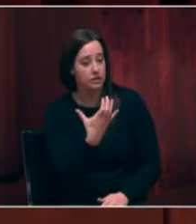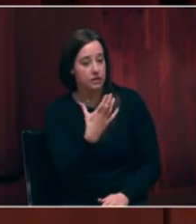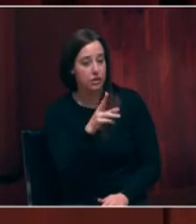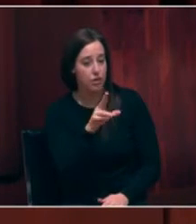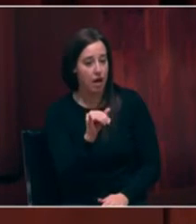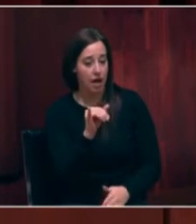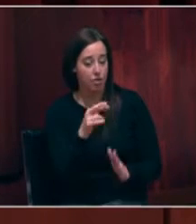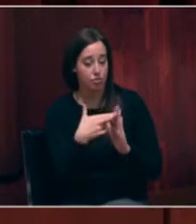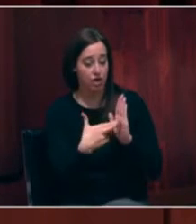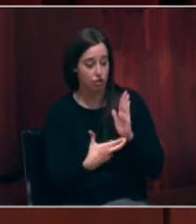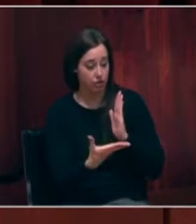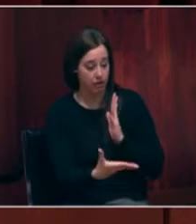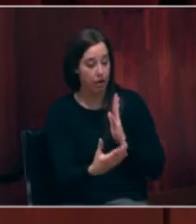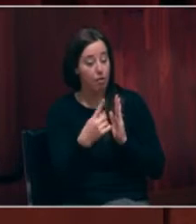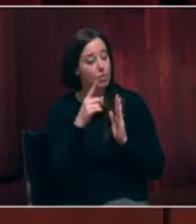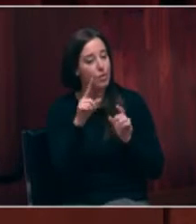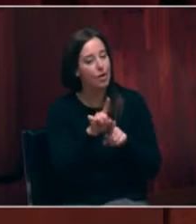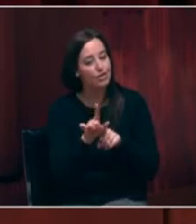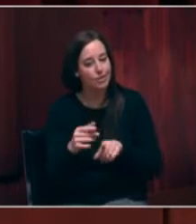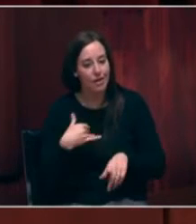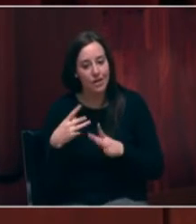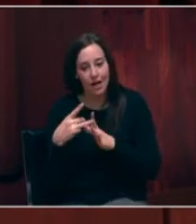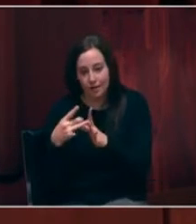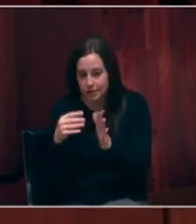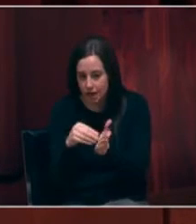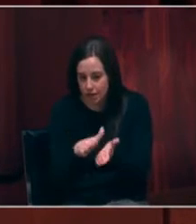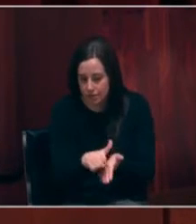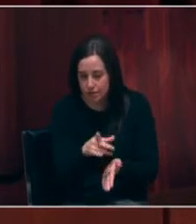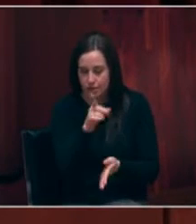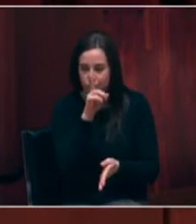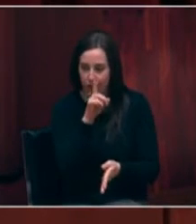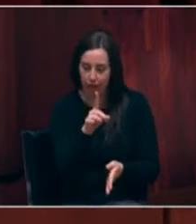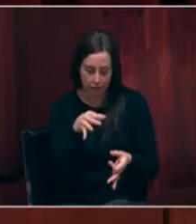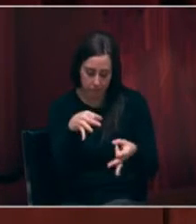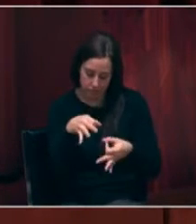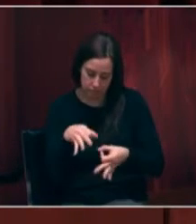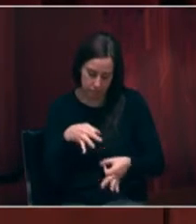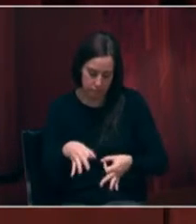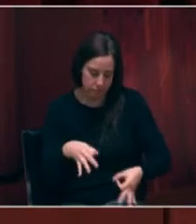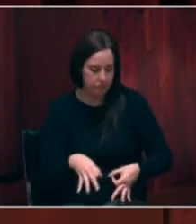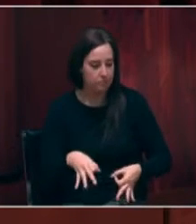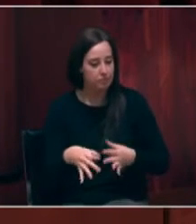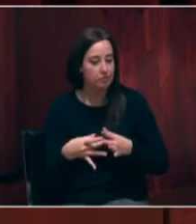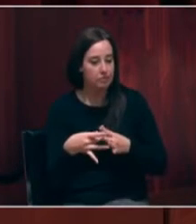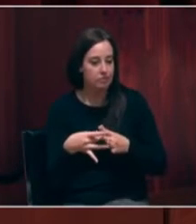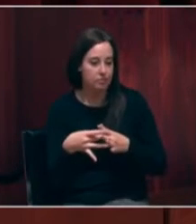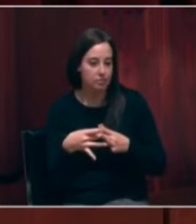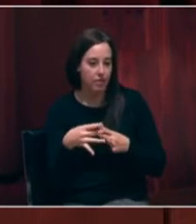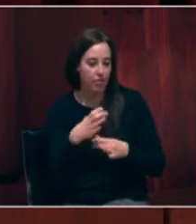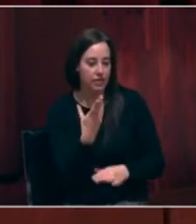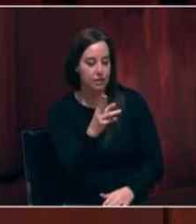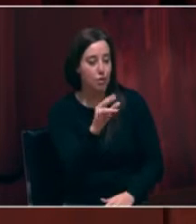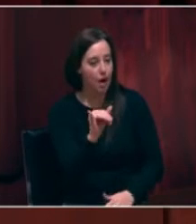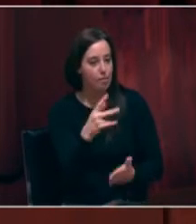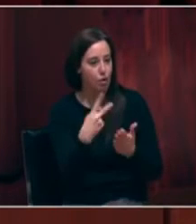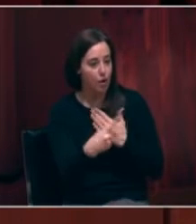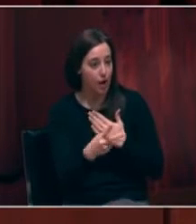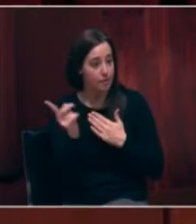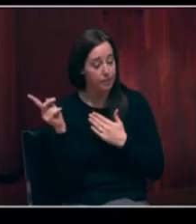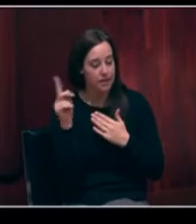a guidance document, a notice that speaks to the implementation of the CUI program. Basically, what do you have to do and when you have to do it? So this is a